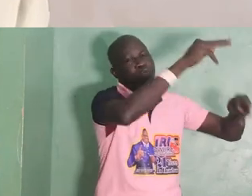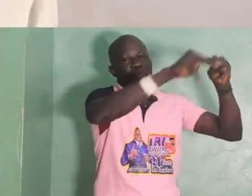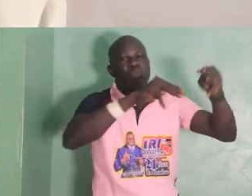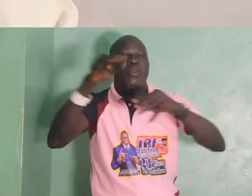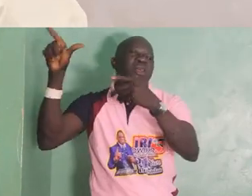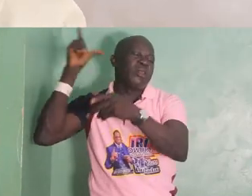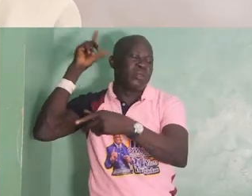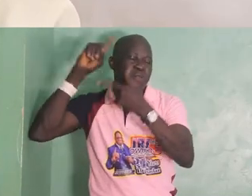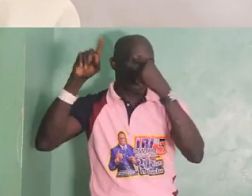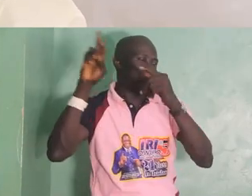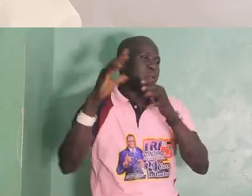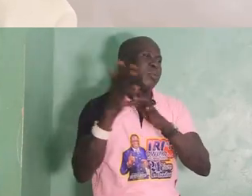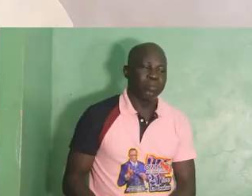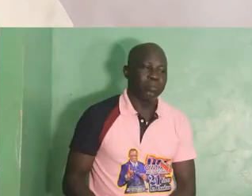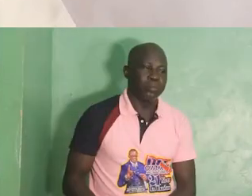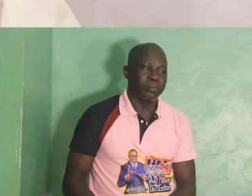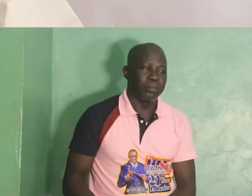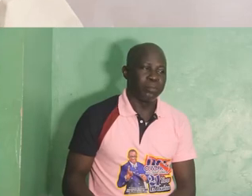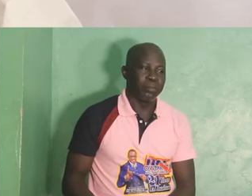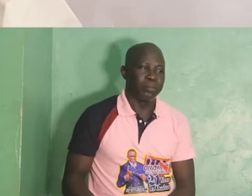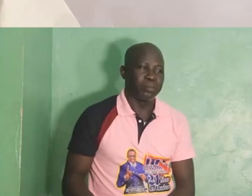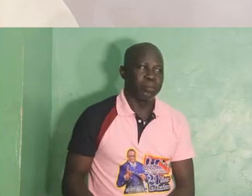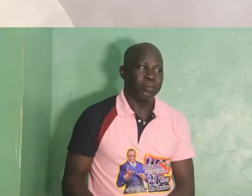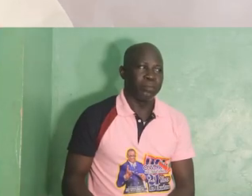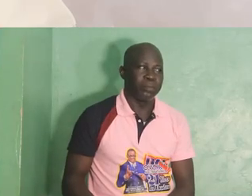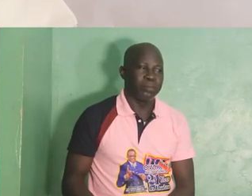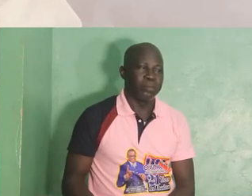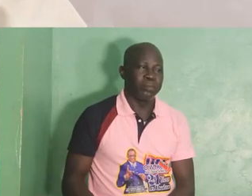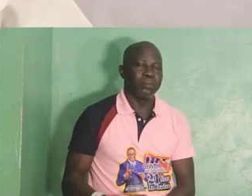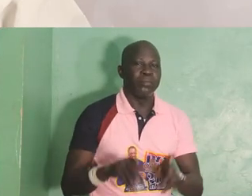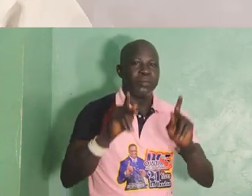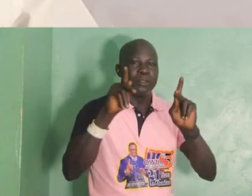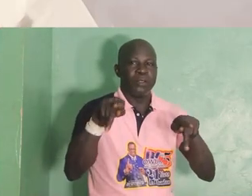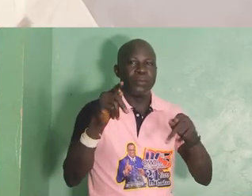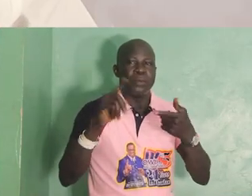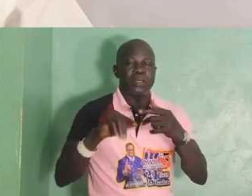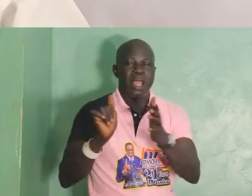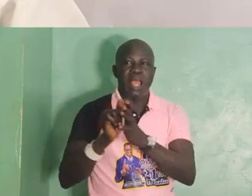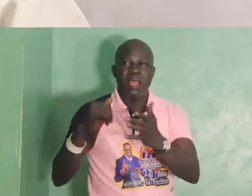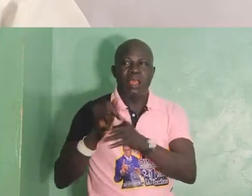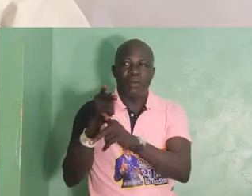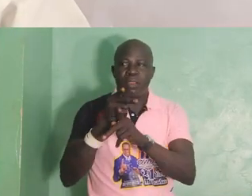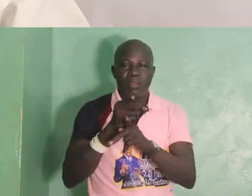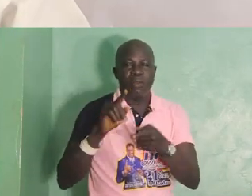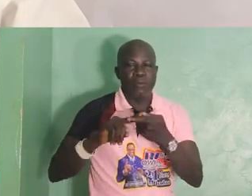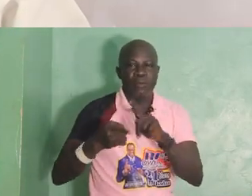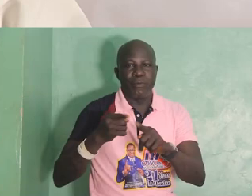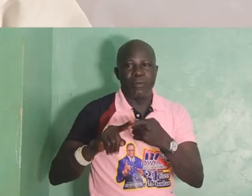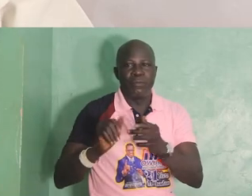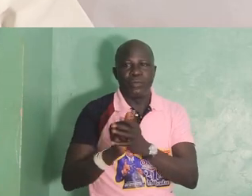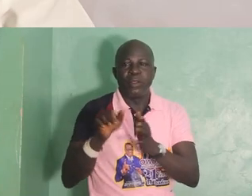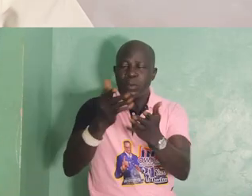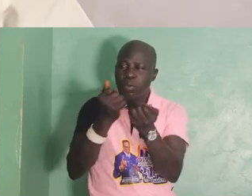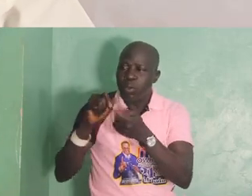around. This is what the Bible says. Ẹni tí ó ní ọ̀rẹ́ púpọ̀. Ẹni tó ní ọ̀rẹ́ púpọ̀. A man that keep God friends. Ó ṣe sí ìparun ara